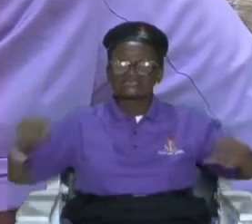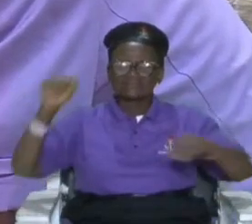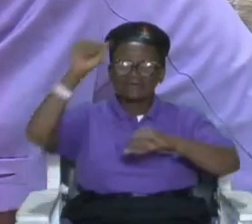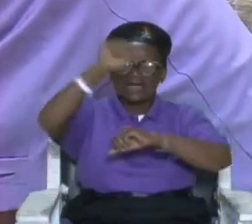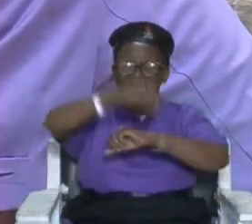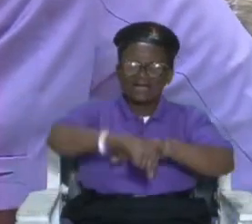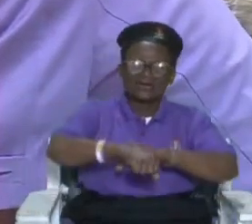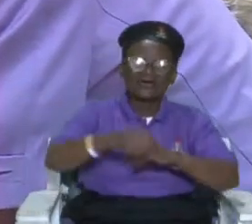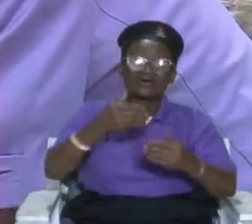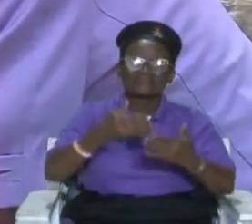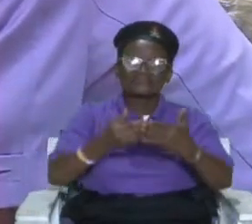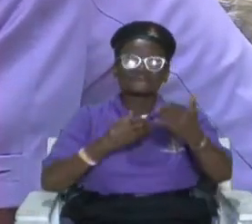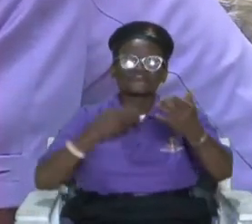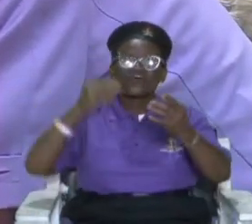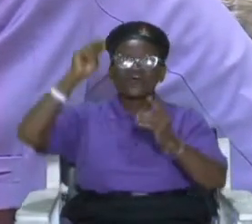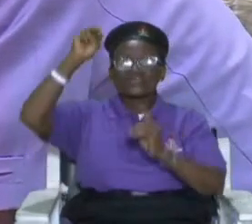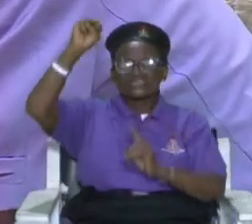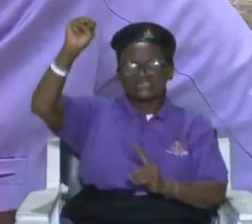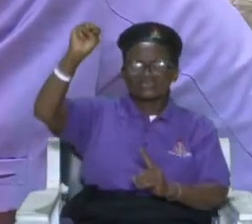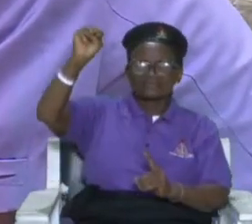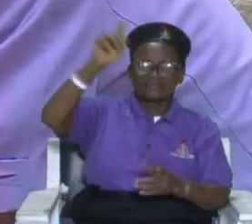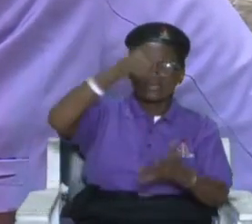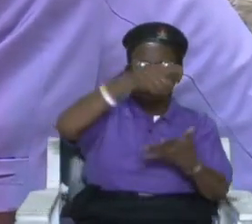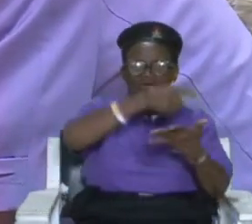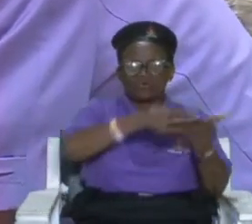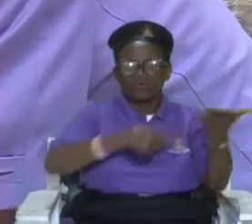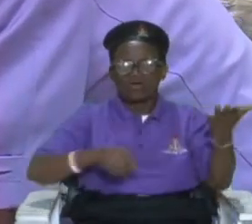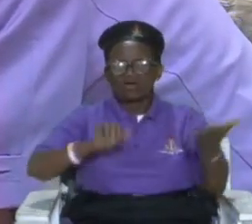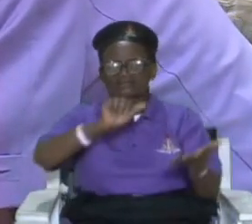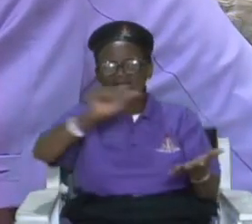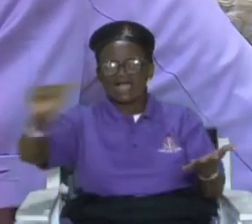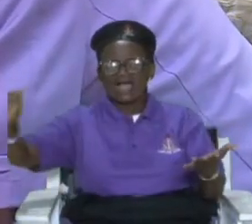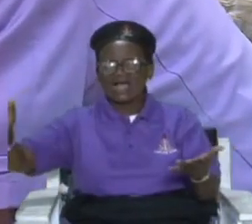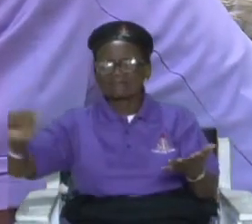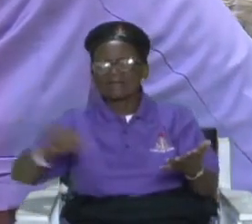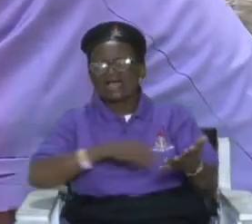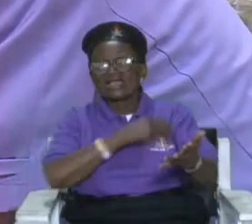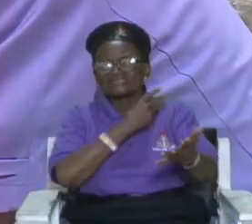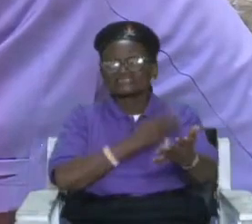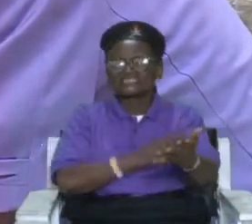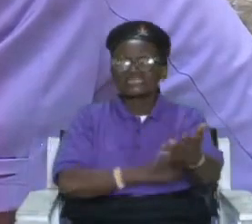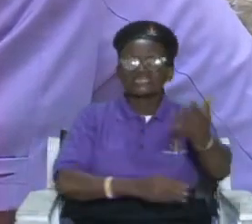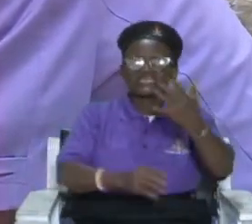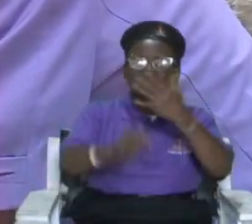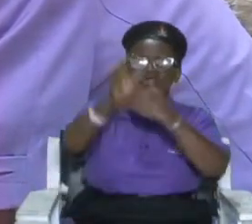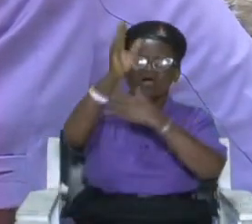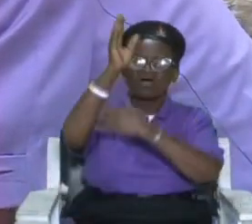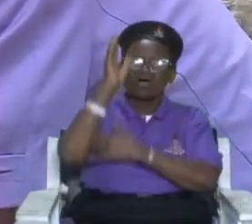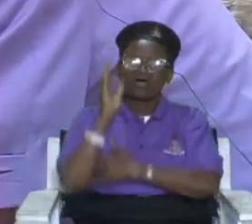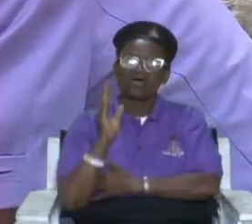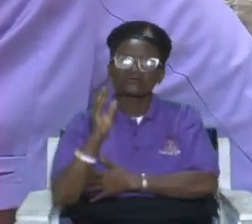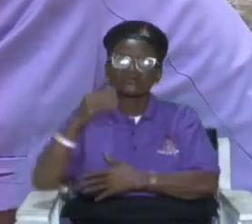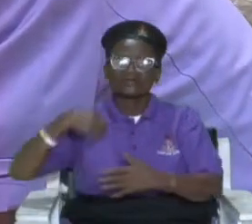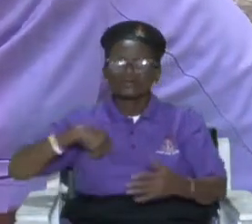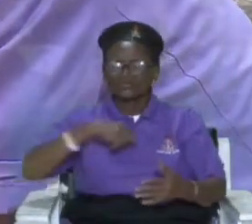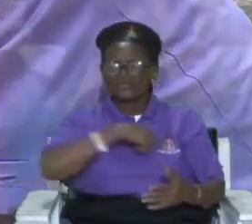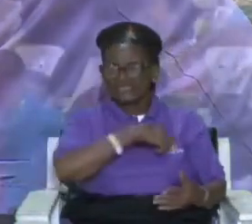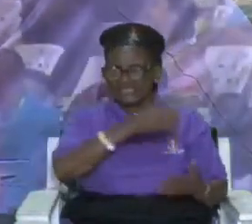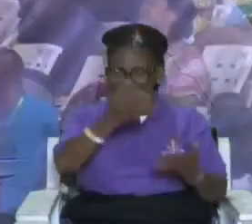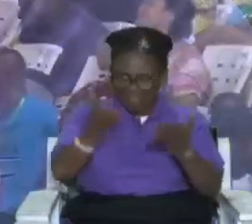bow before him. What a mighty God